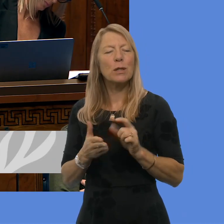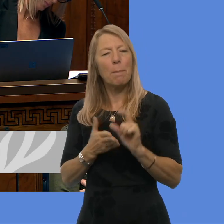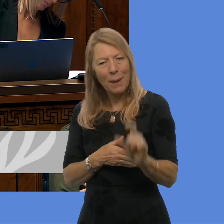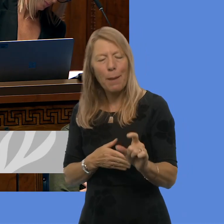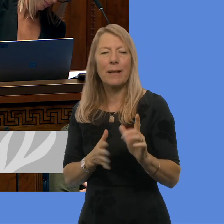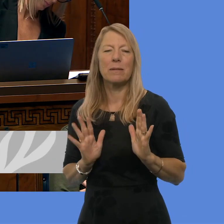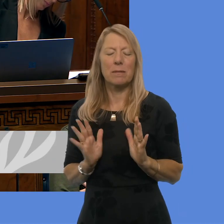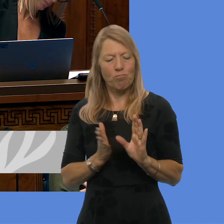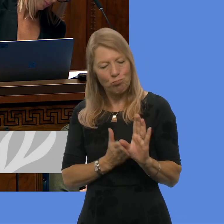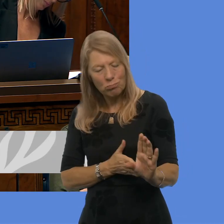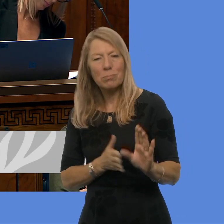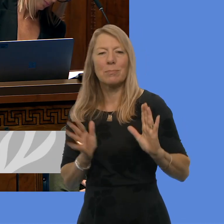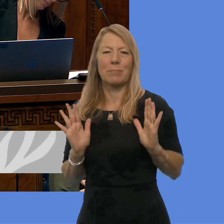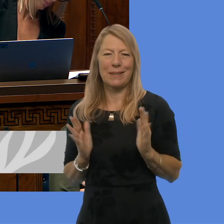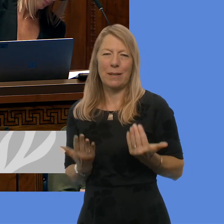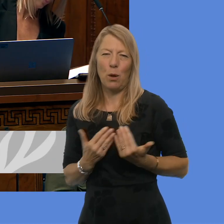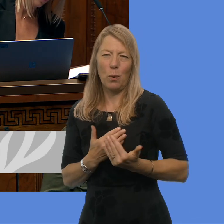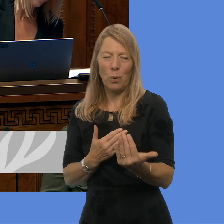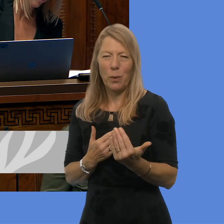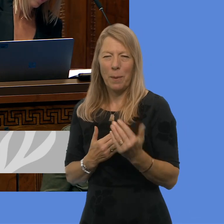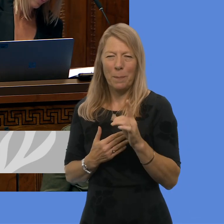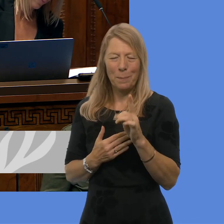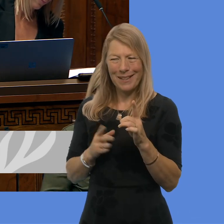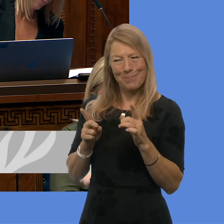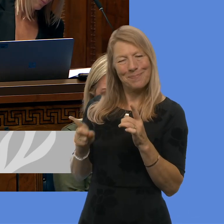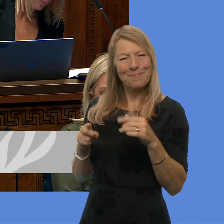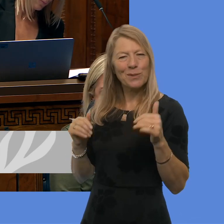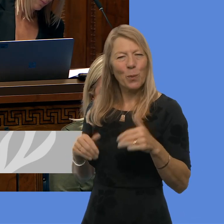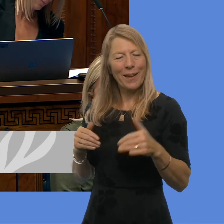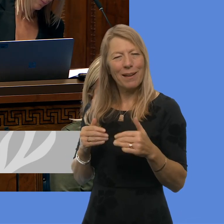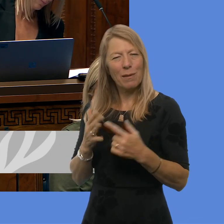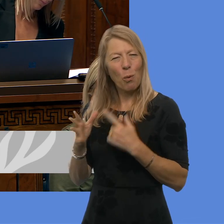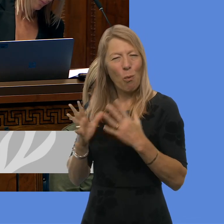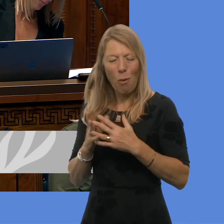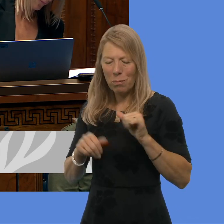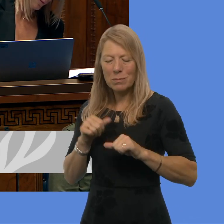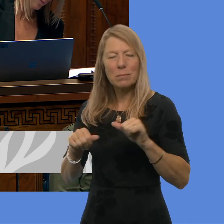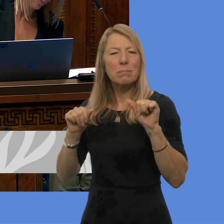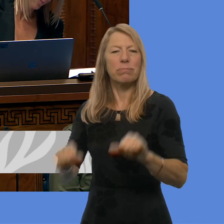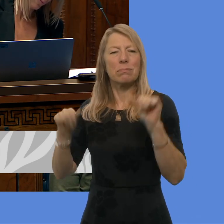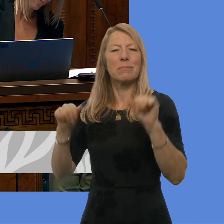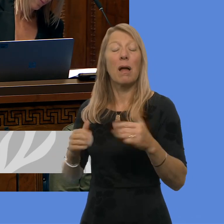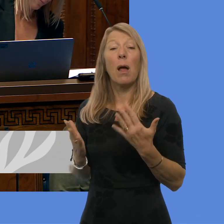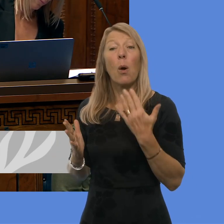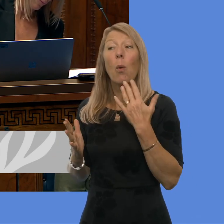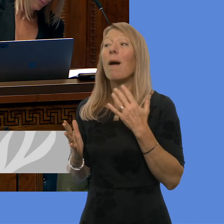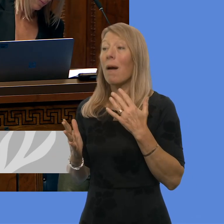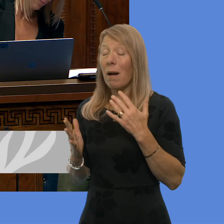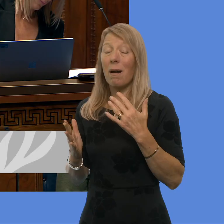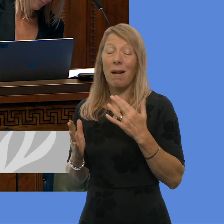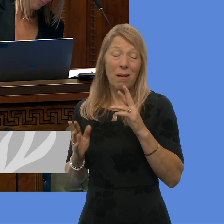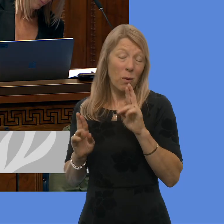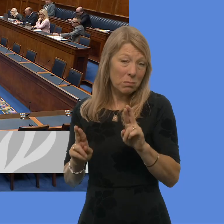quickly as possible as soon as the legislation has went through its course here. So I'm hopeful that we will be able to make progress in that fairly